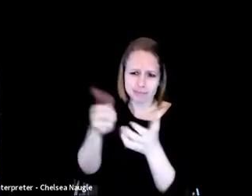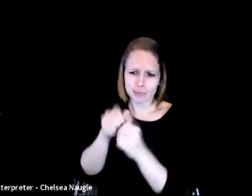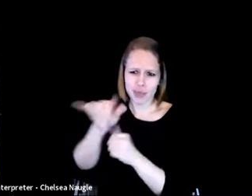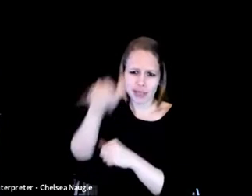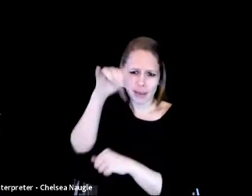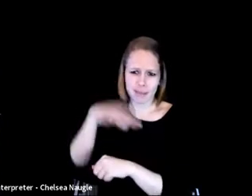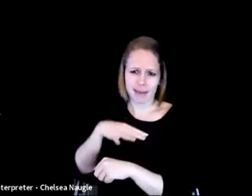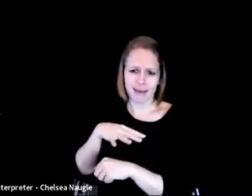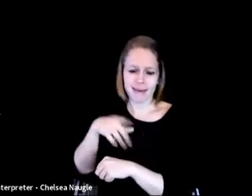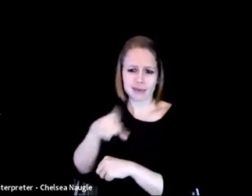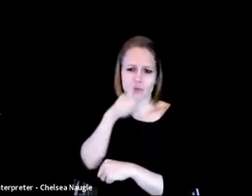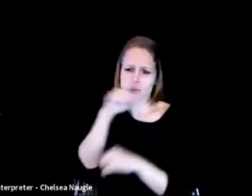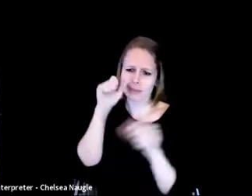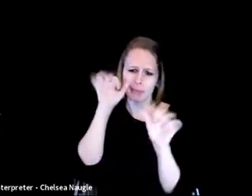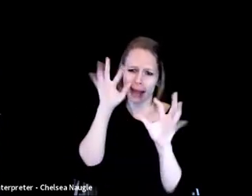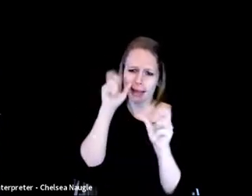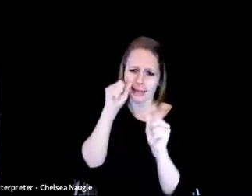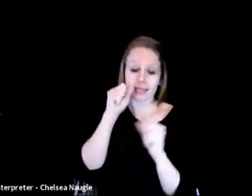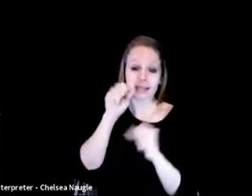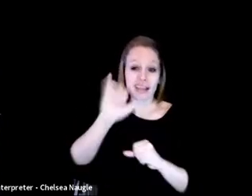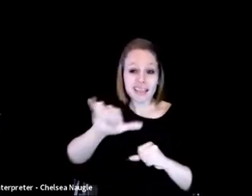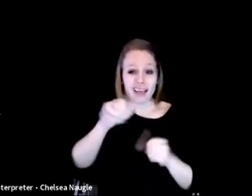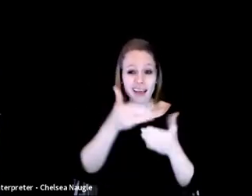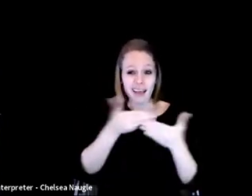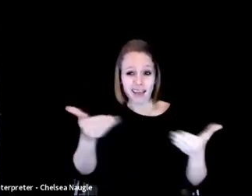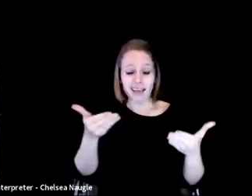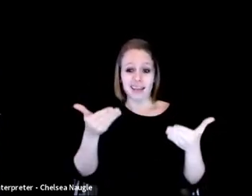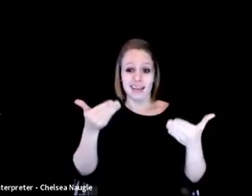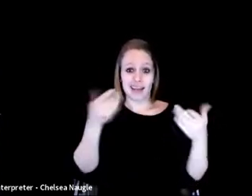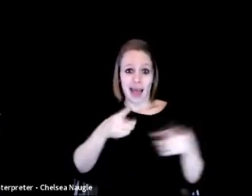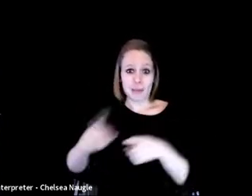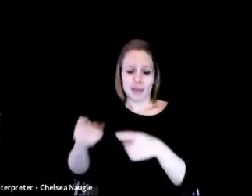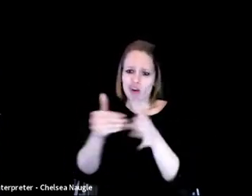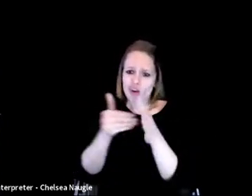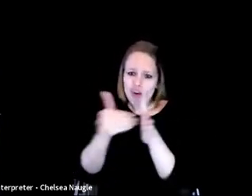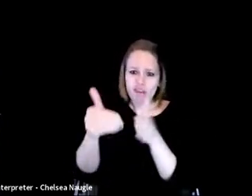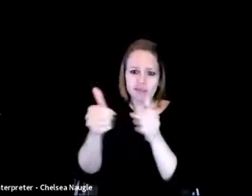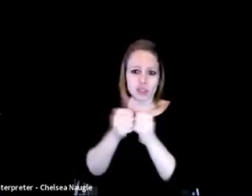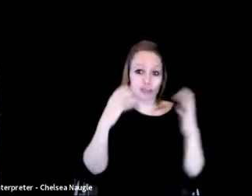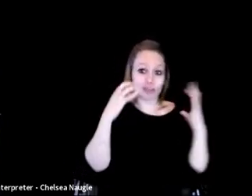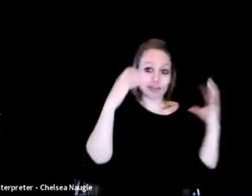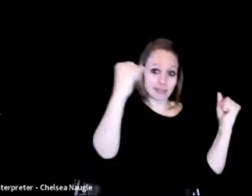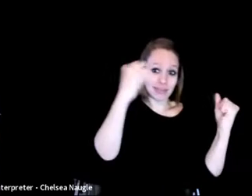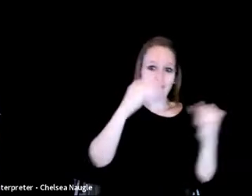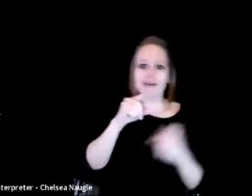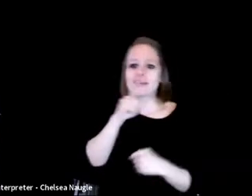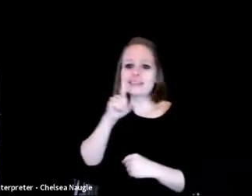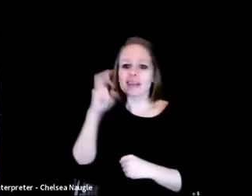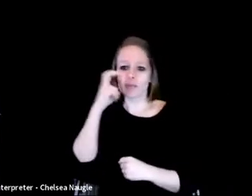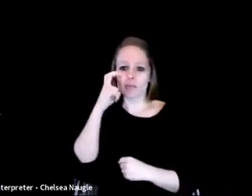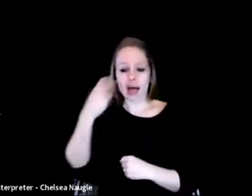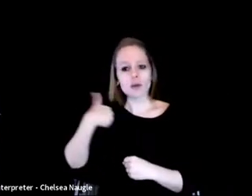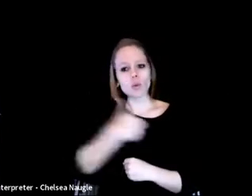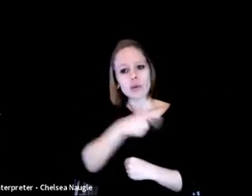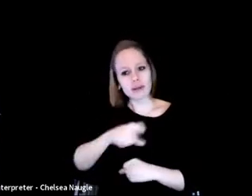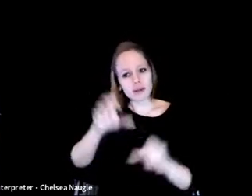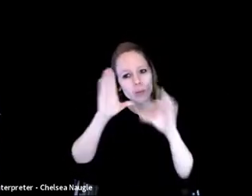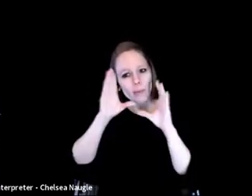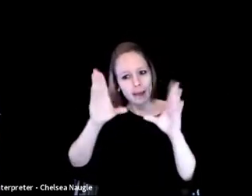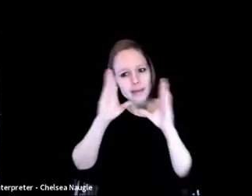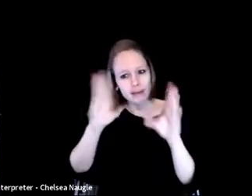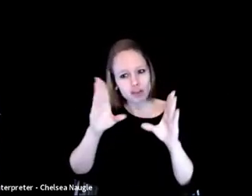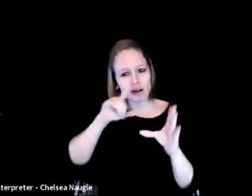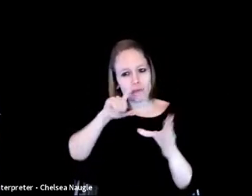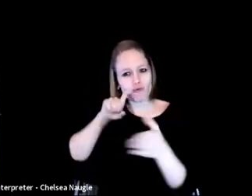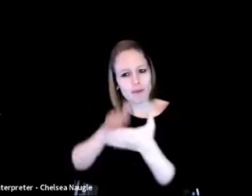It was amazing. That kind of stuff is happening all the time with kids with charge and kids who are deafblind. We have to notice it, and we have to recognize when they're doing